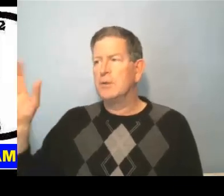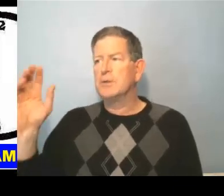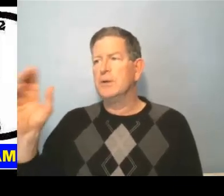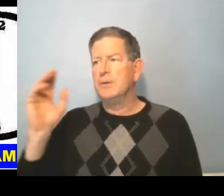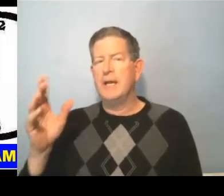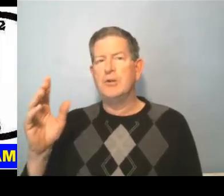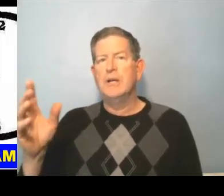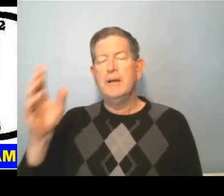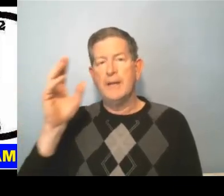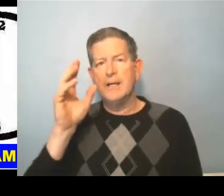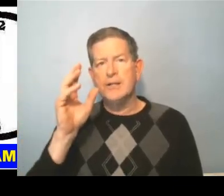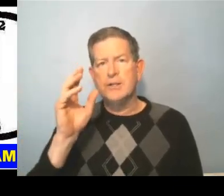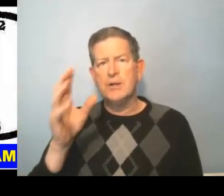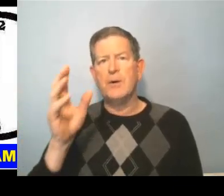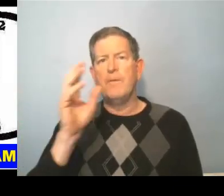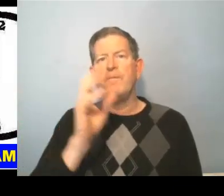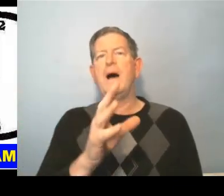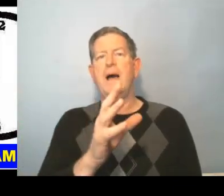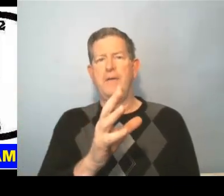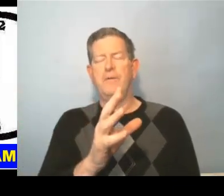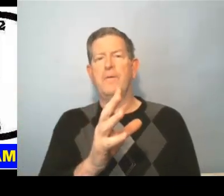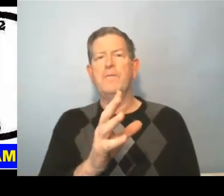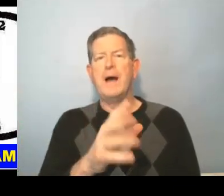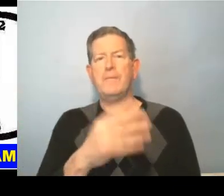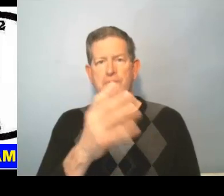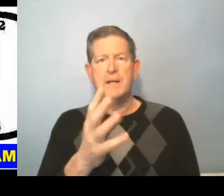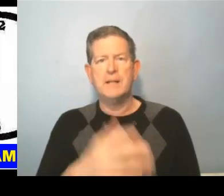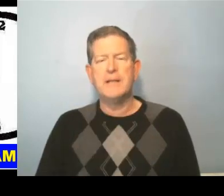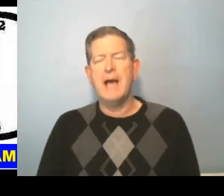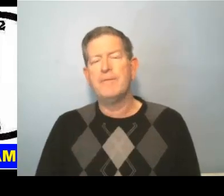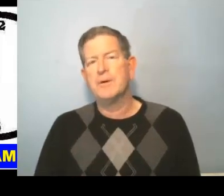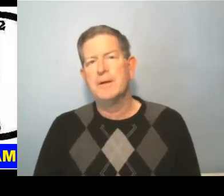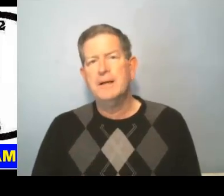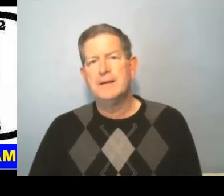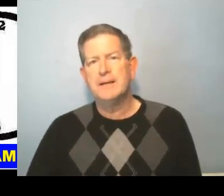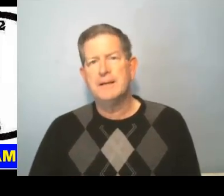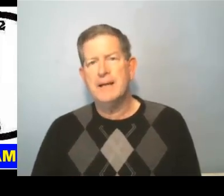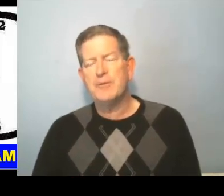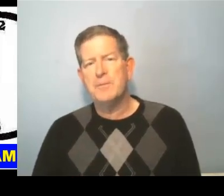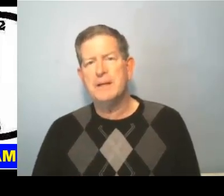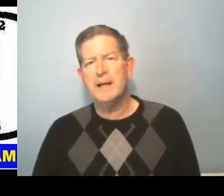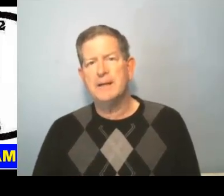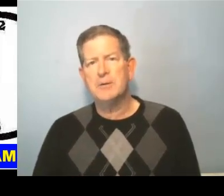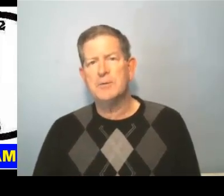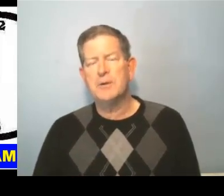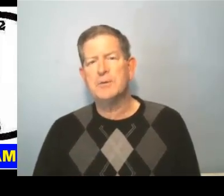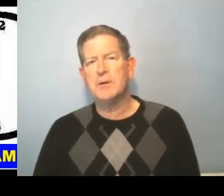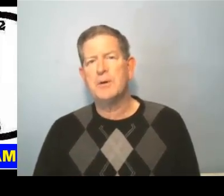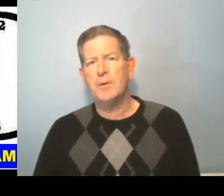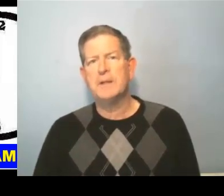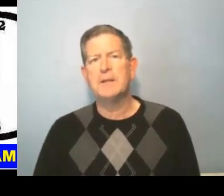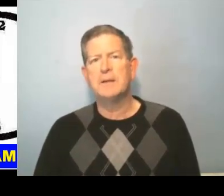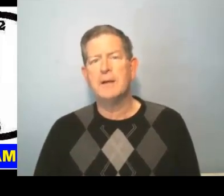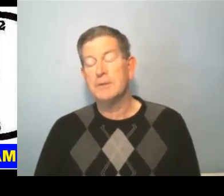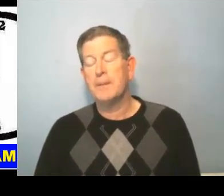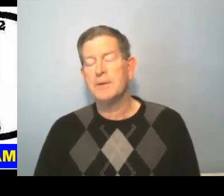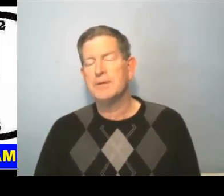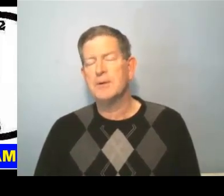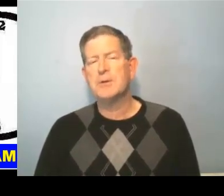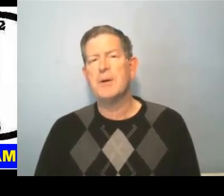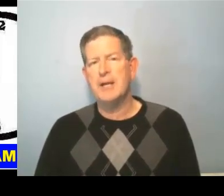be 00H, then 05 for 5 minutes after midnight. So 00 colon,